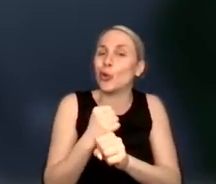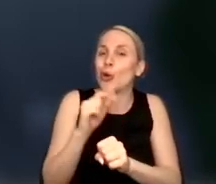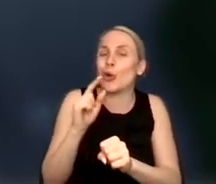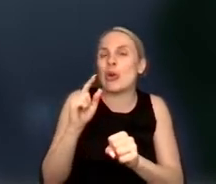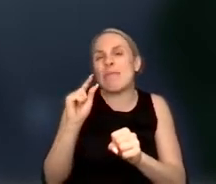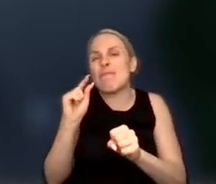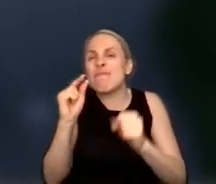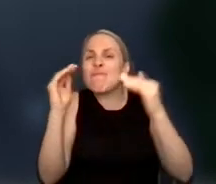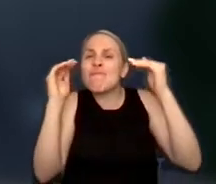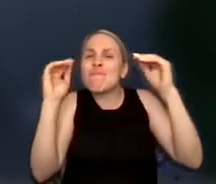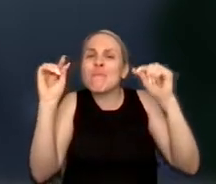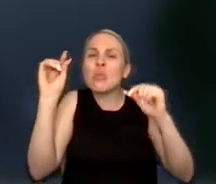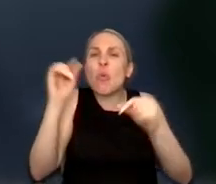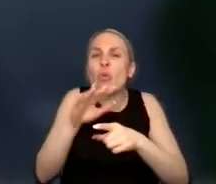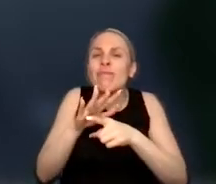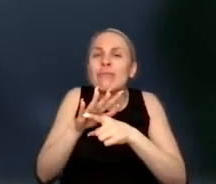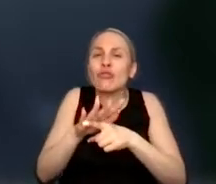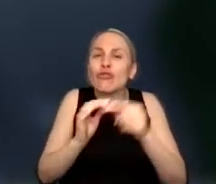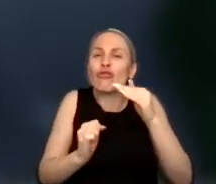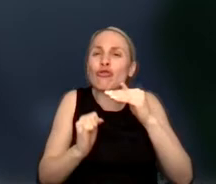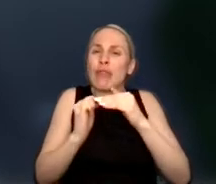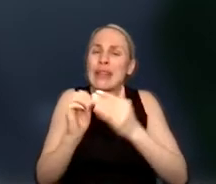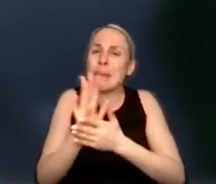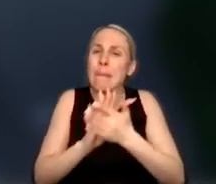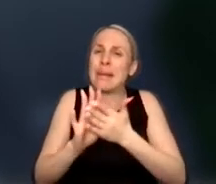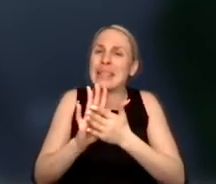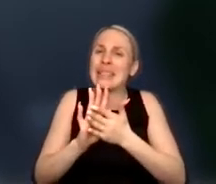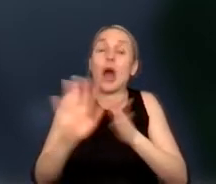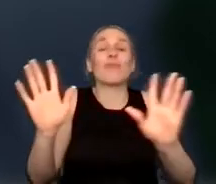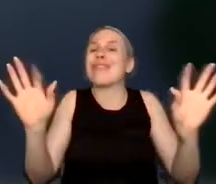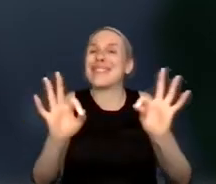like there is no reason that we're like making ourselves kind of, oh, there are